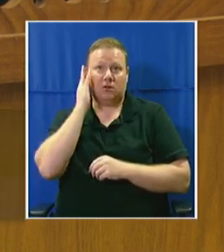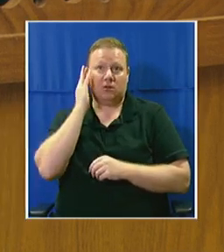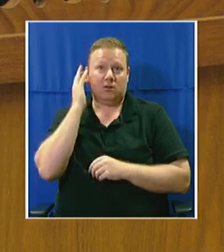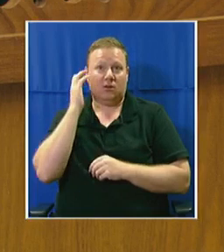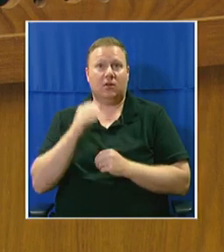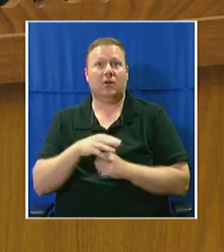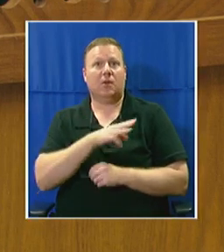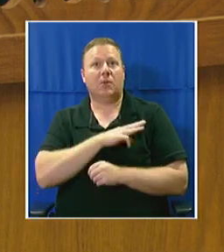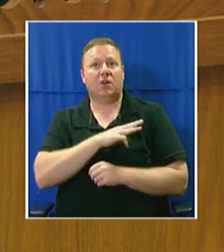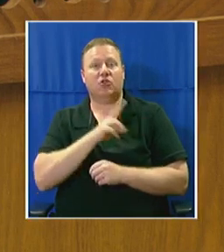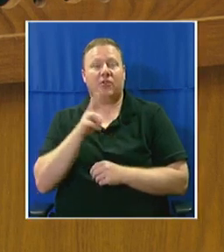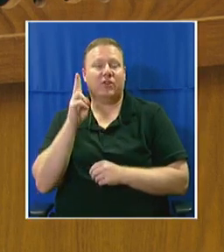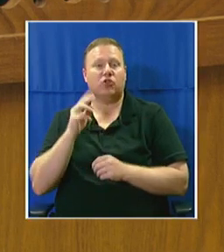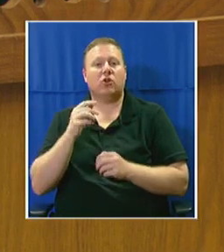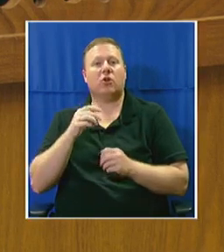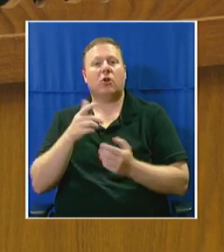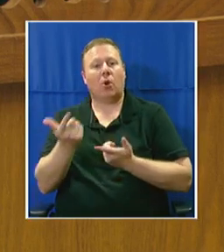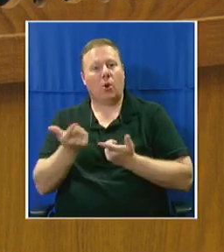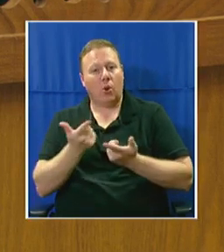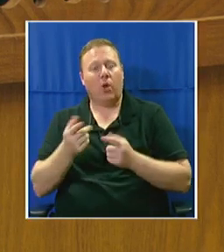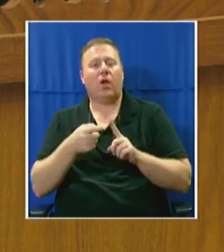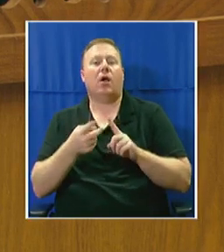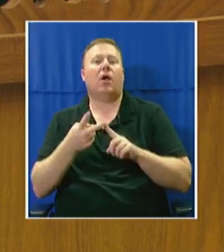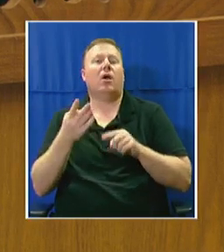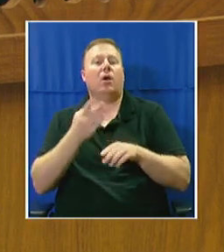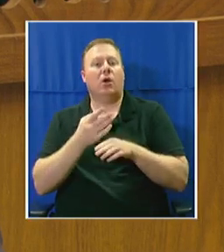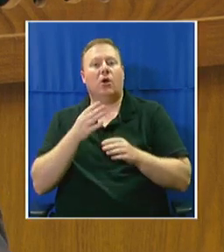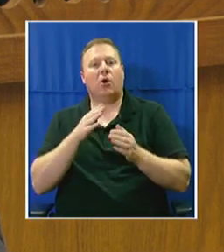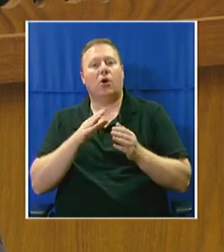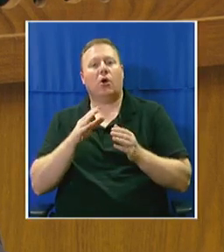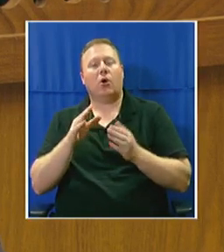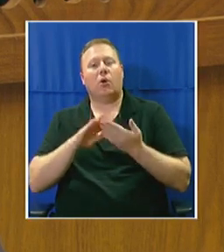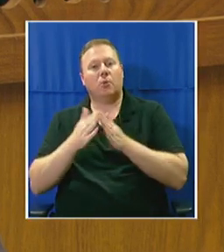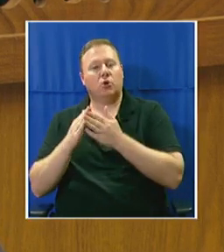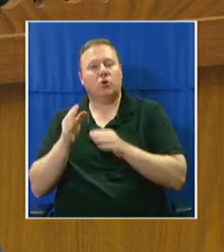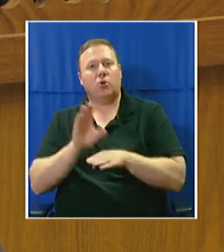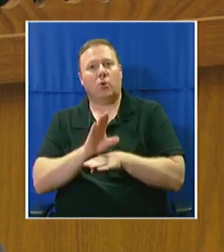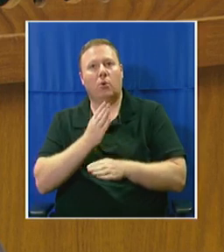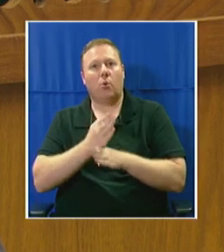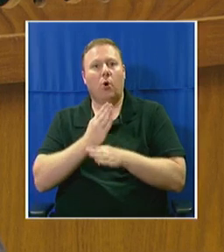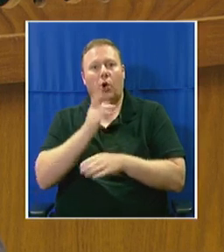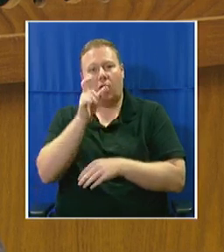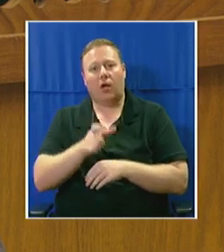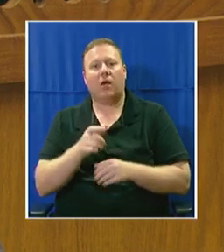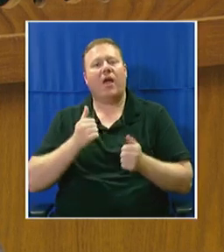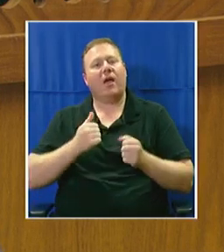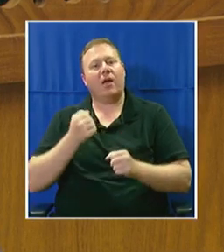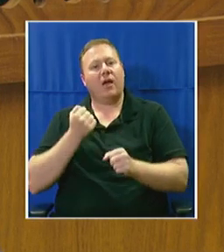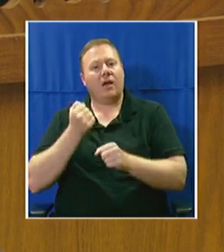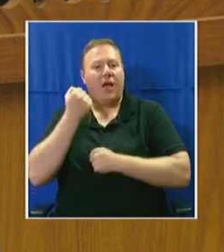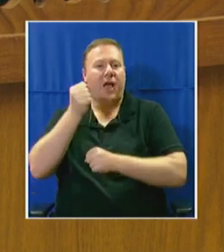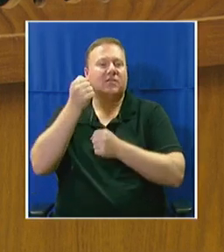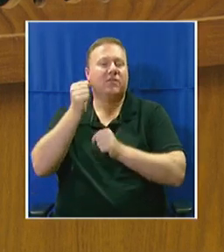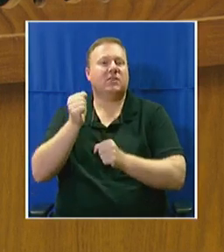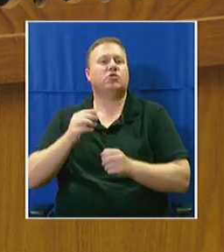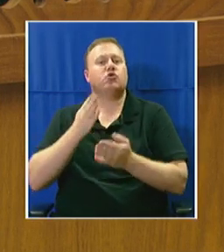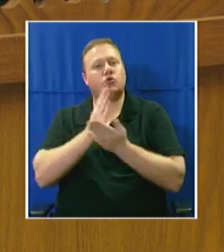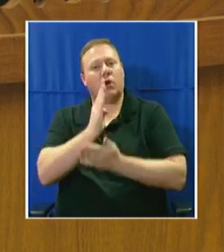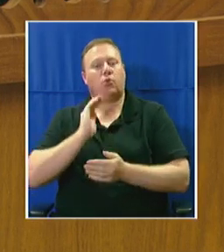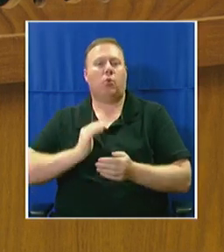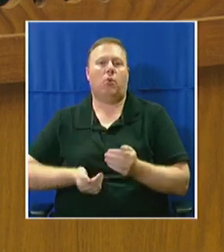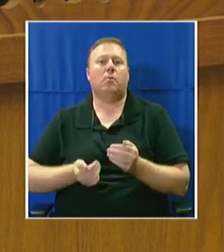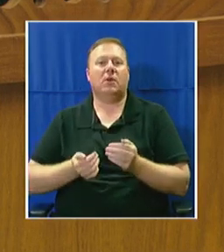you of the case of M Mand at 77 she is a retired nurse a